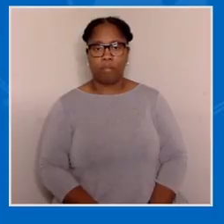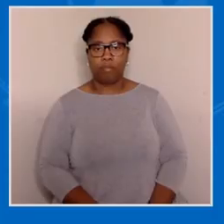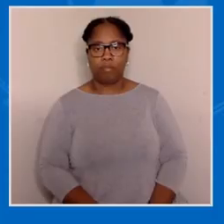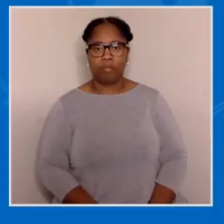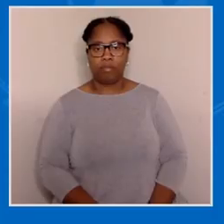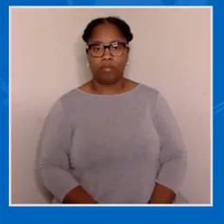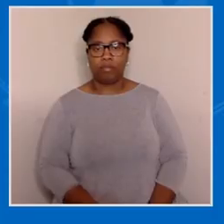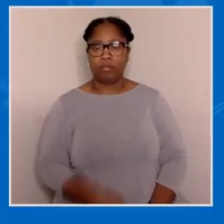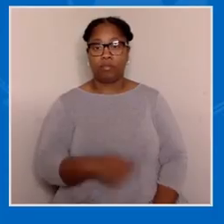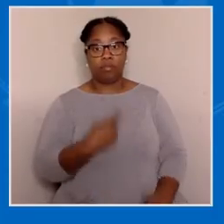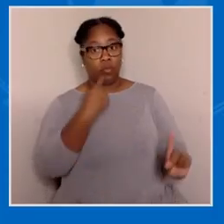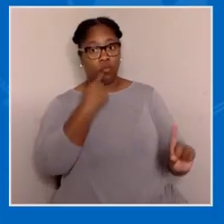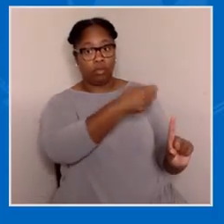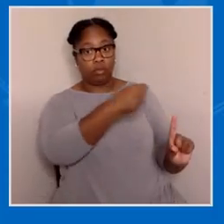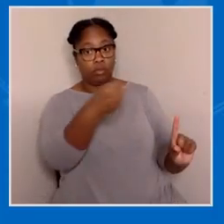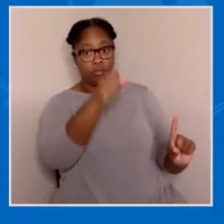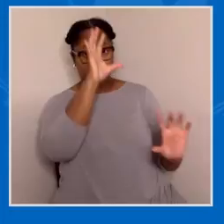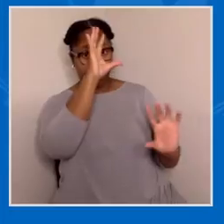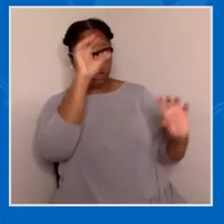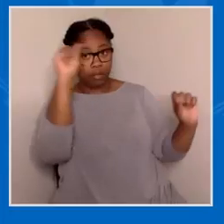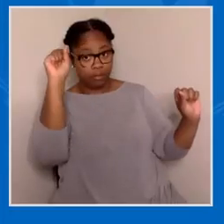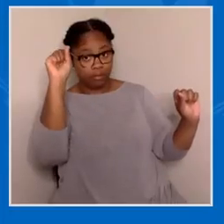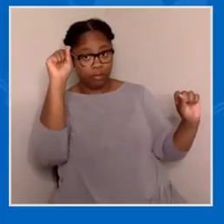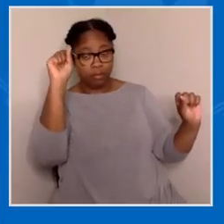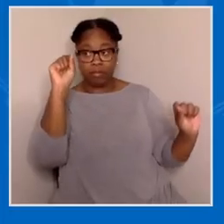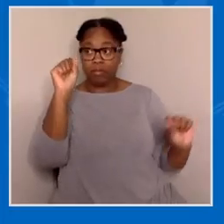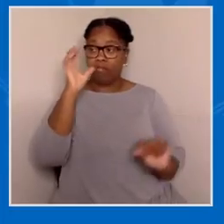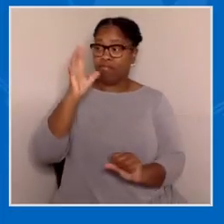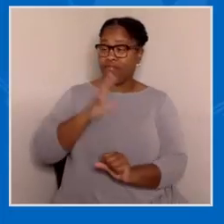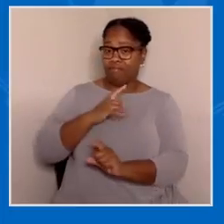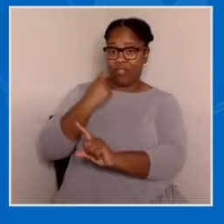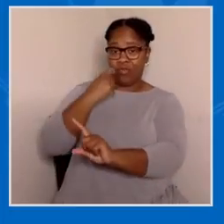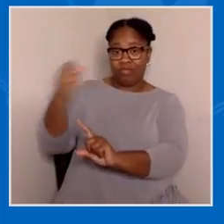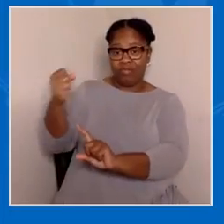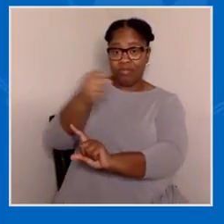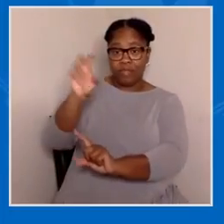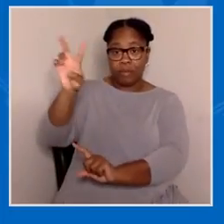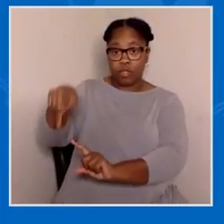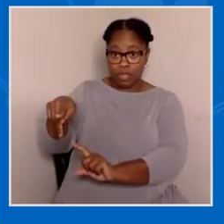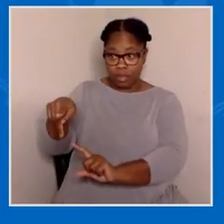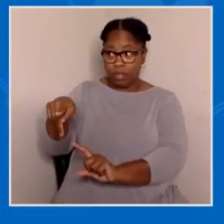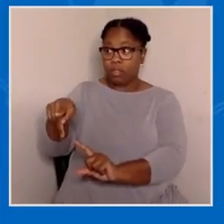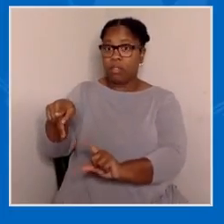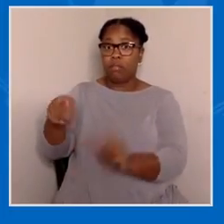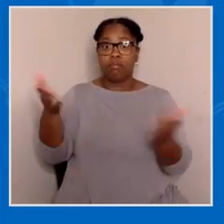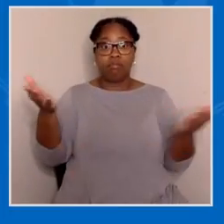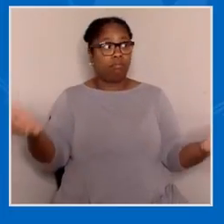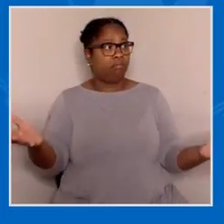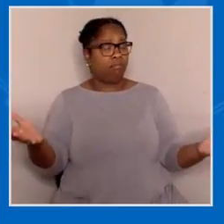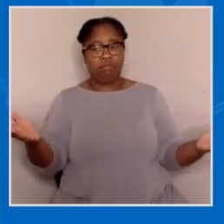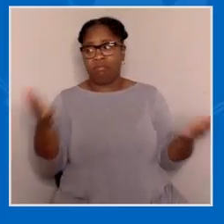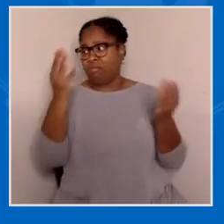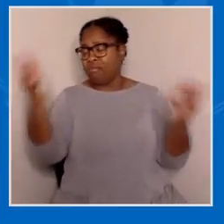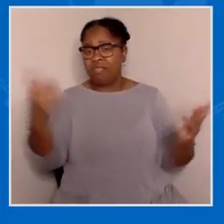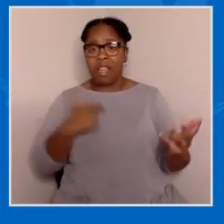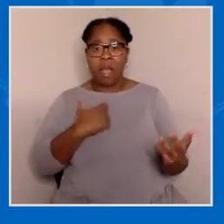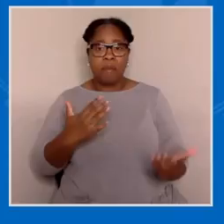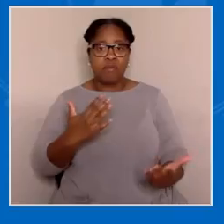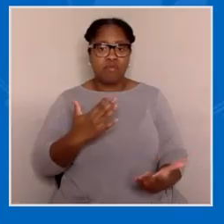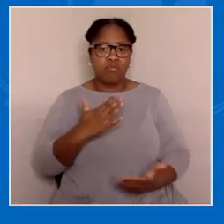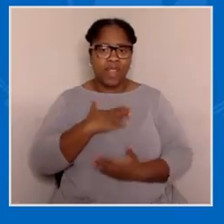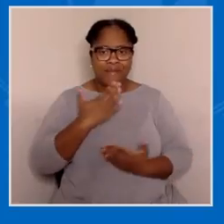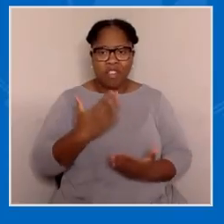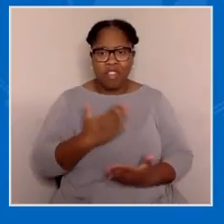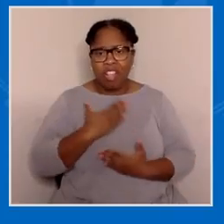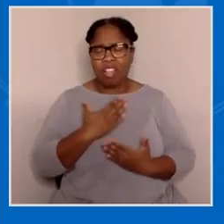Mr. President-elect, Madam Vice President-elect, I am grateful and even more so humbled